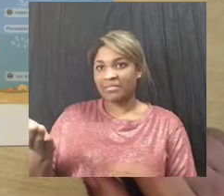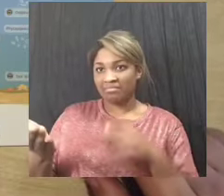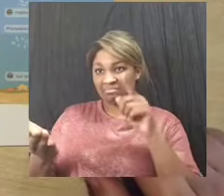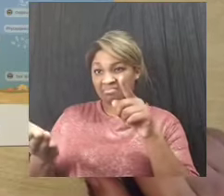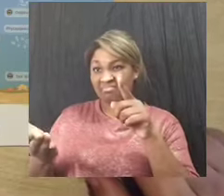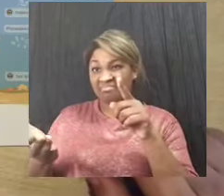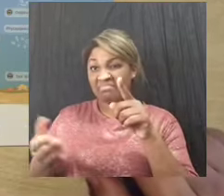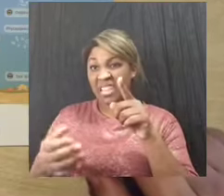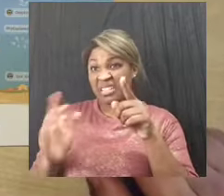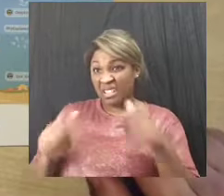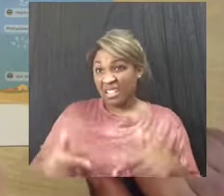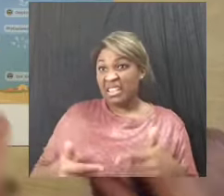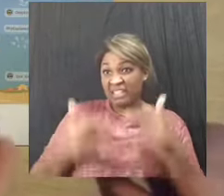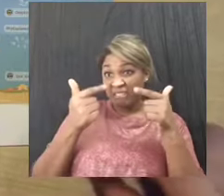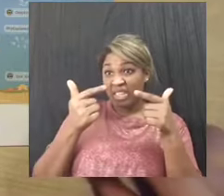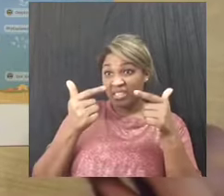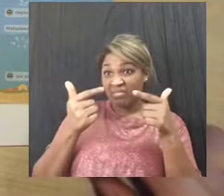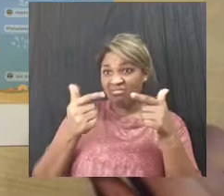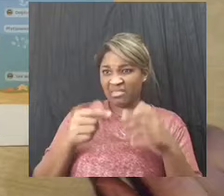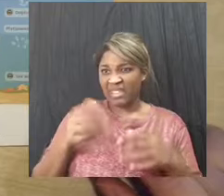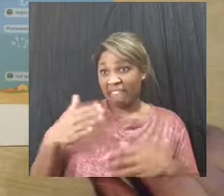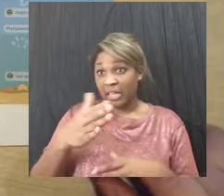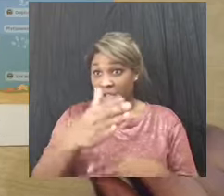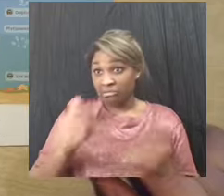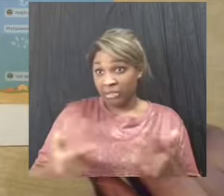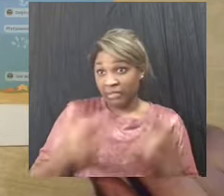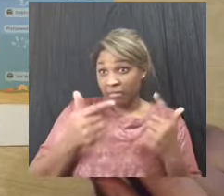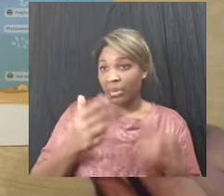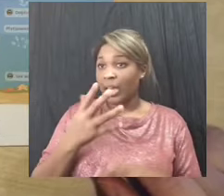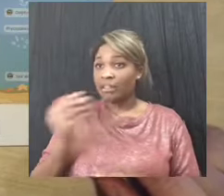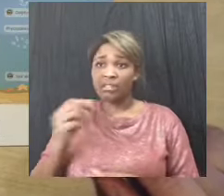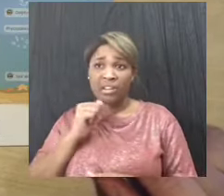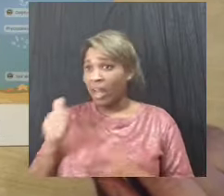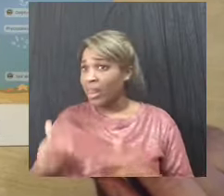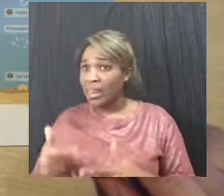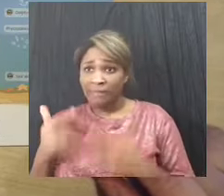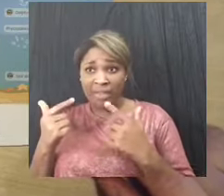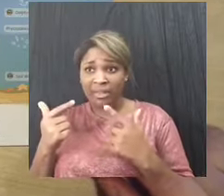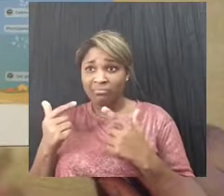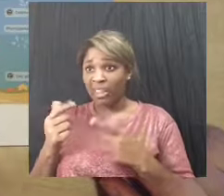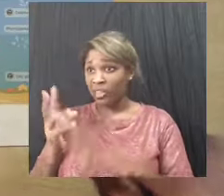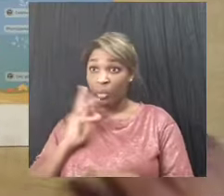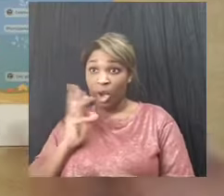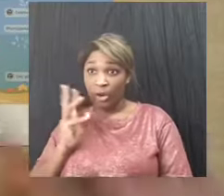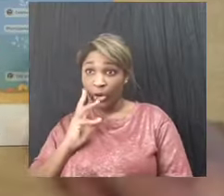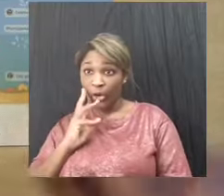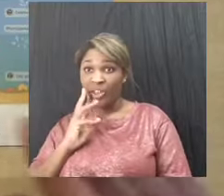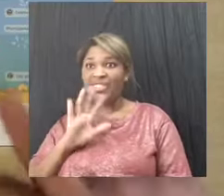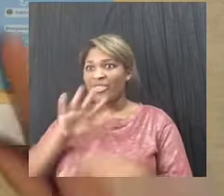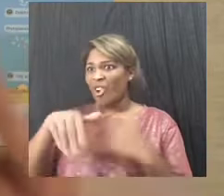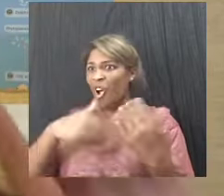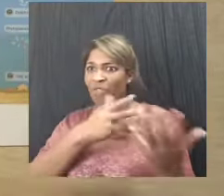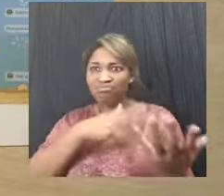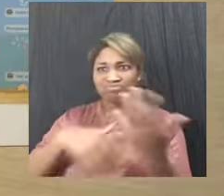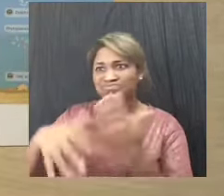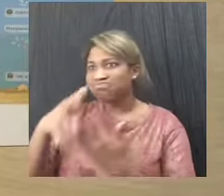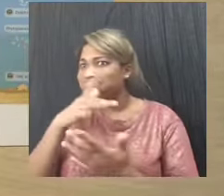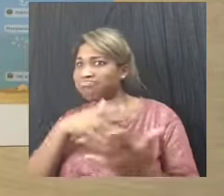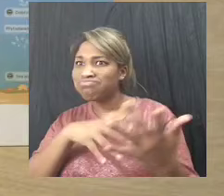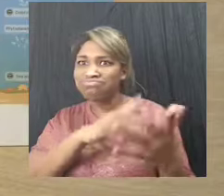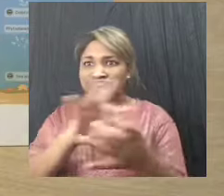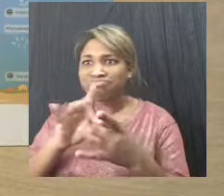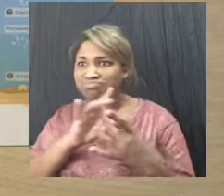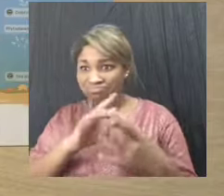the living, the fish, the non-living, the water, they're all interacting in the